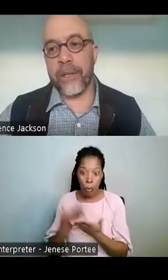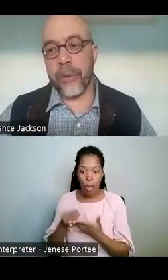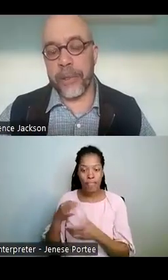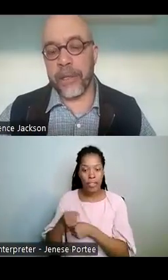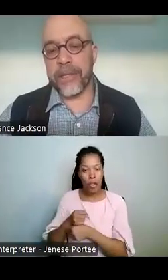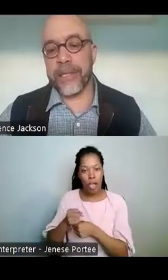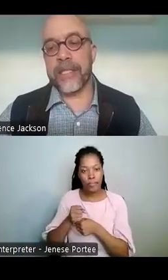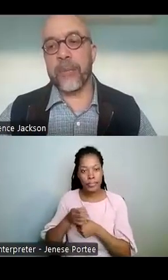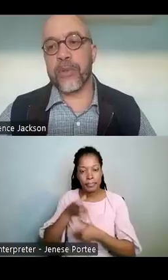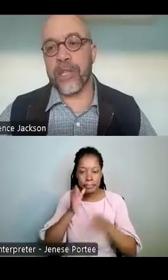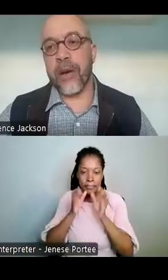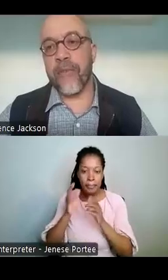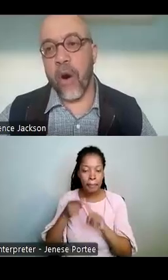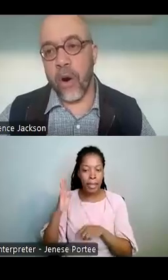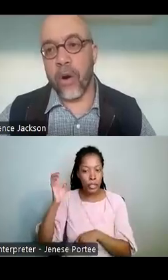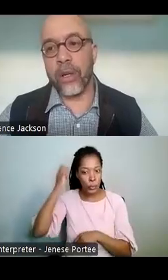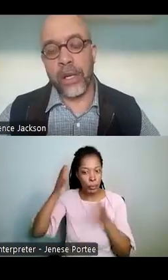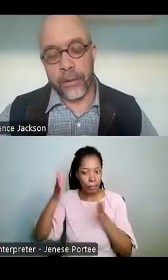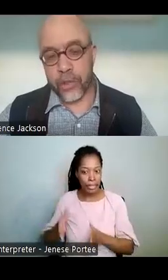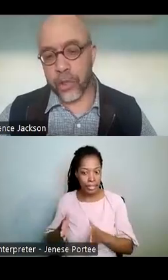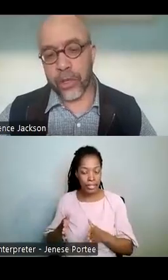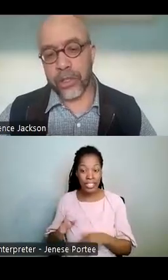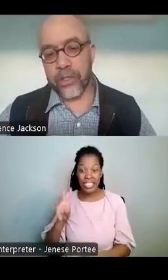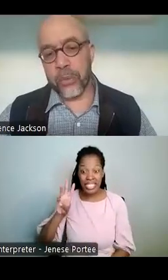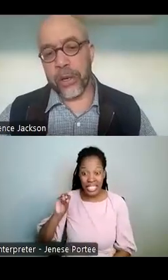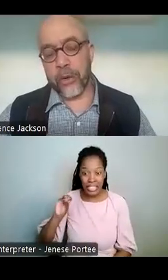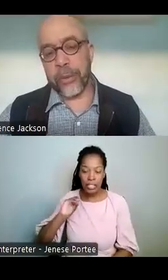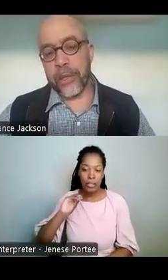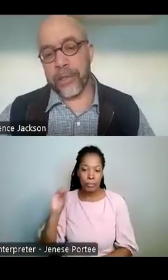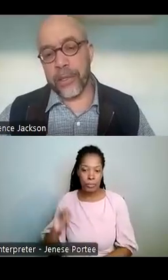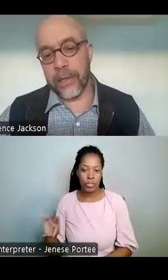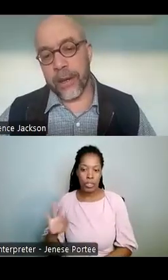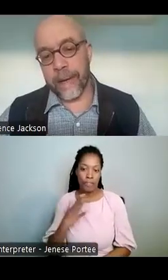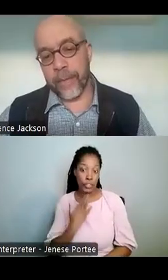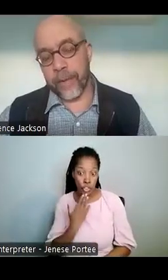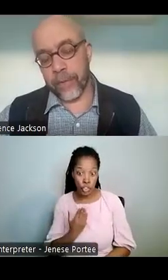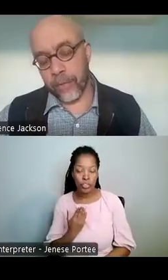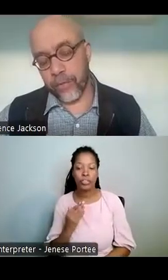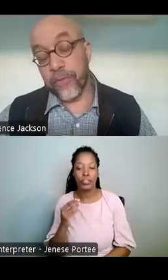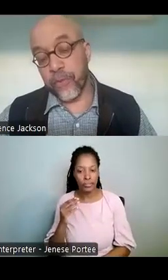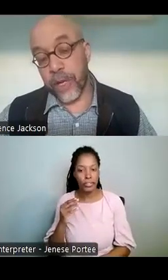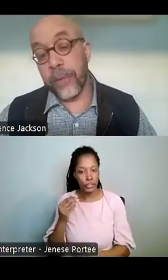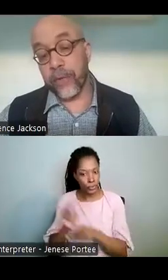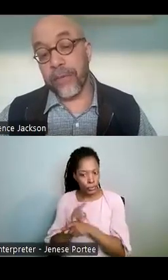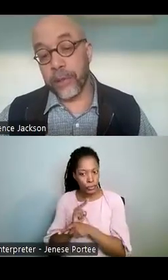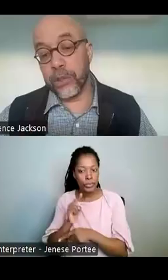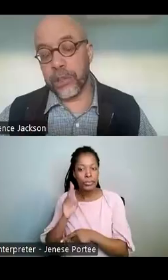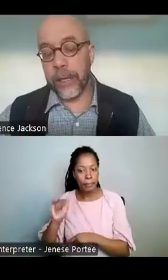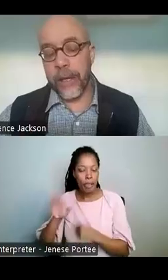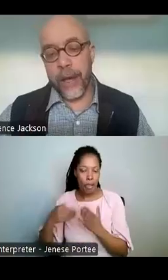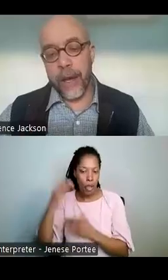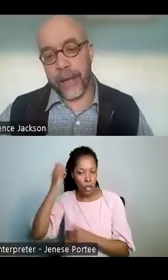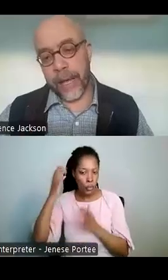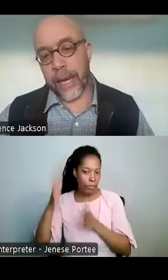by Europeans, 60% of all the sugar consumed by Europeans. The coming